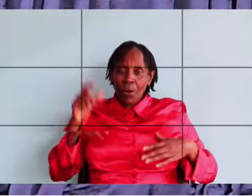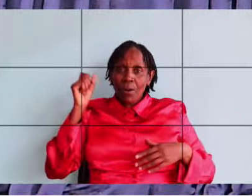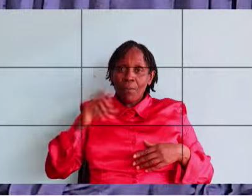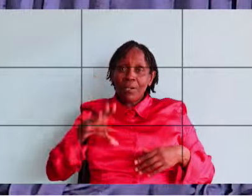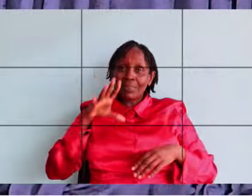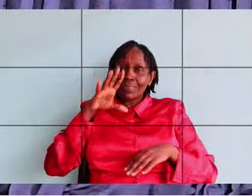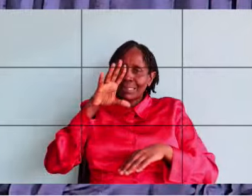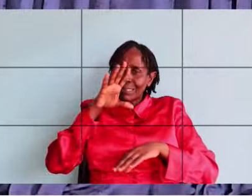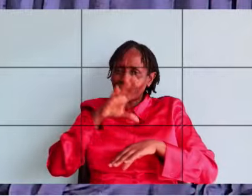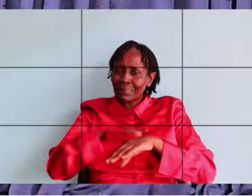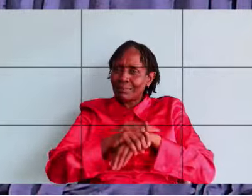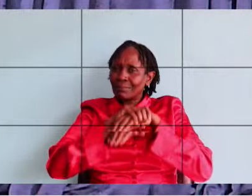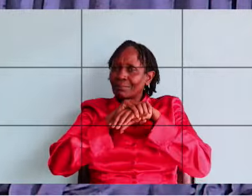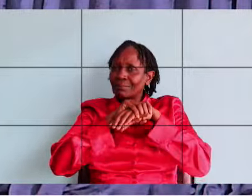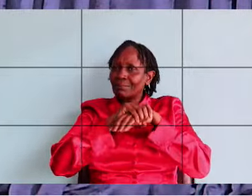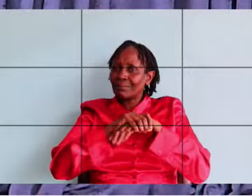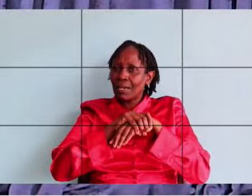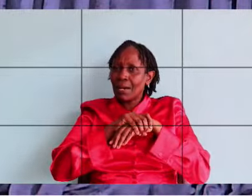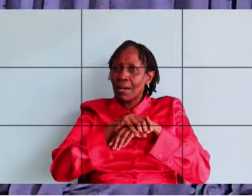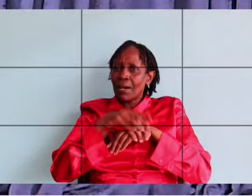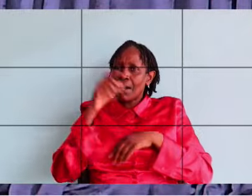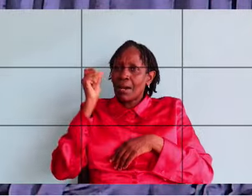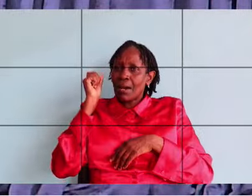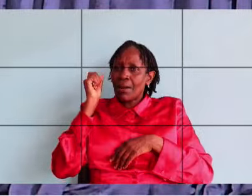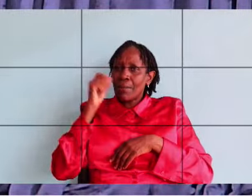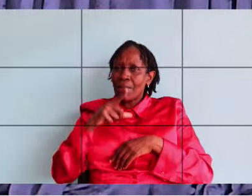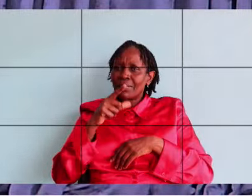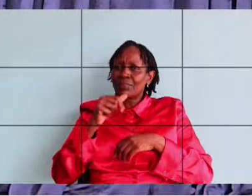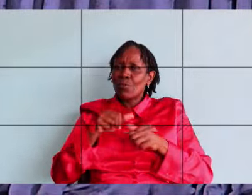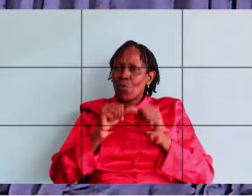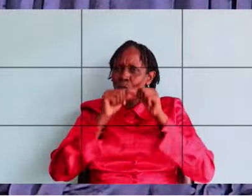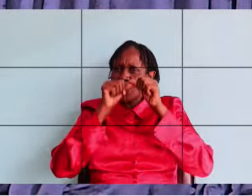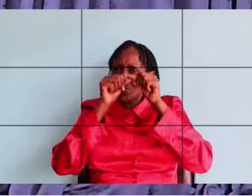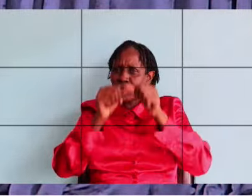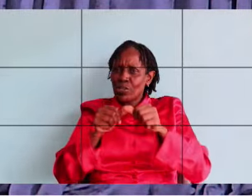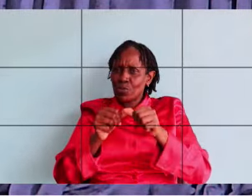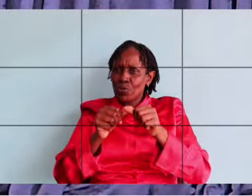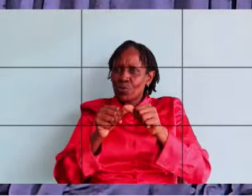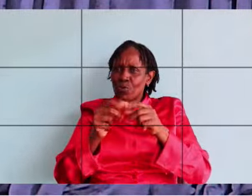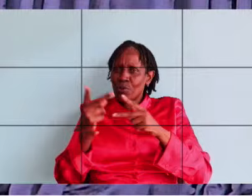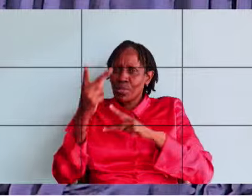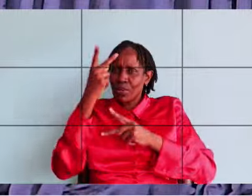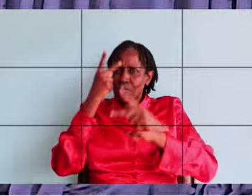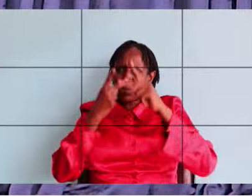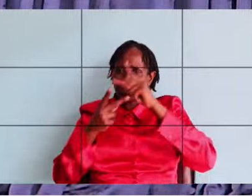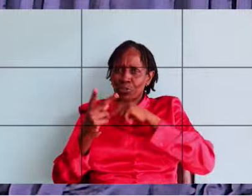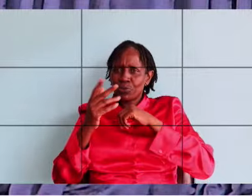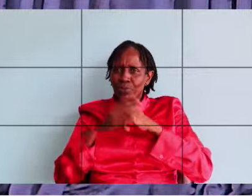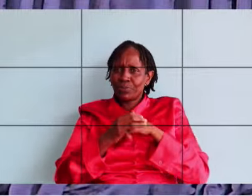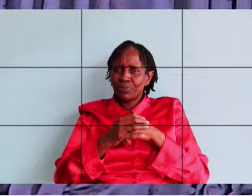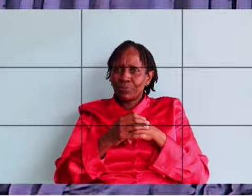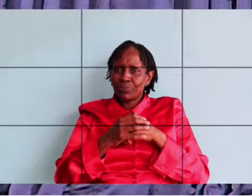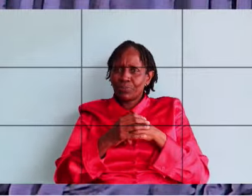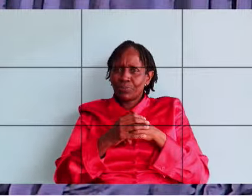to own it. People have to run with a vision. So I want you to think this morning at a personal